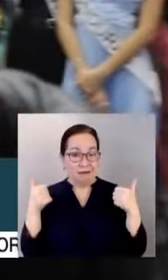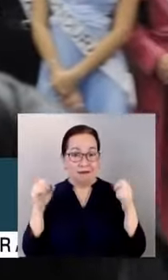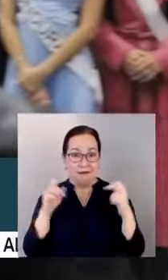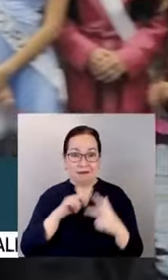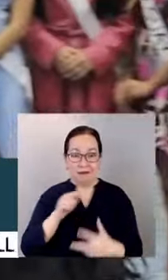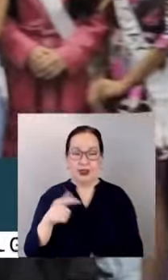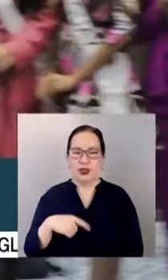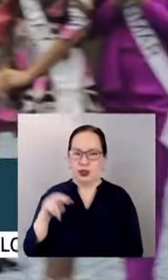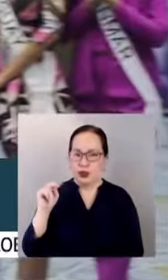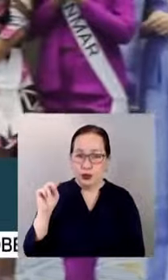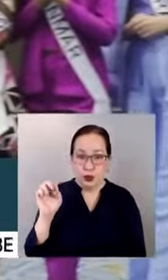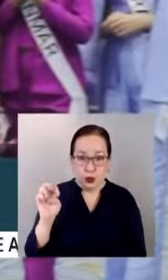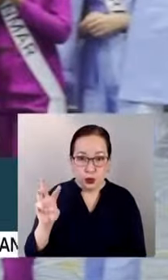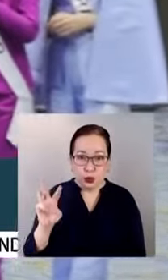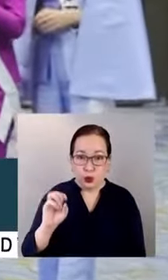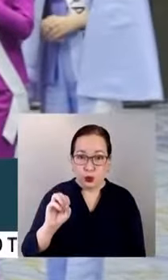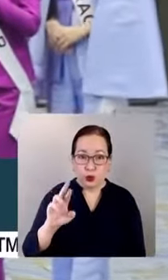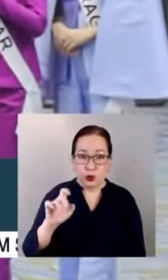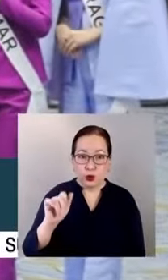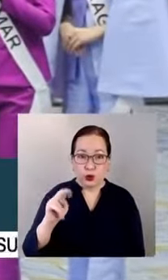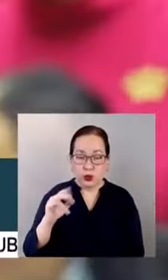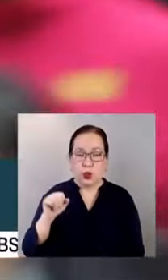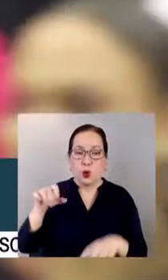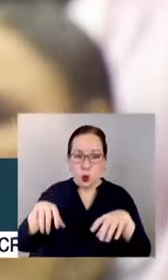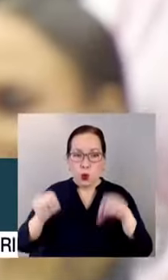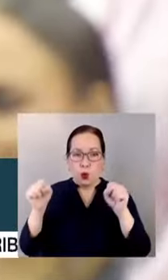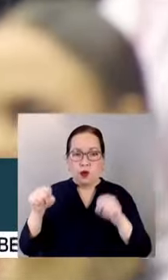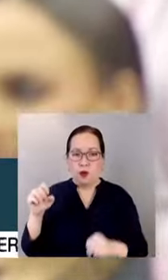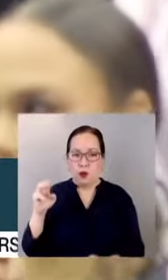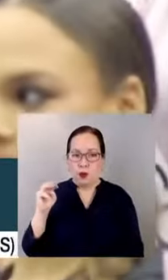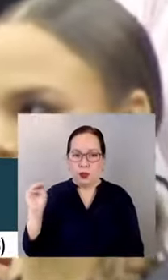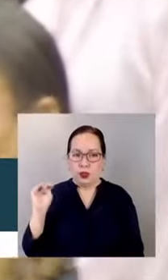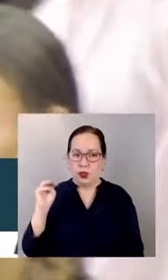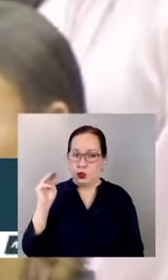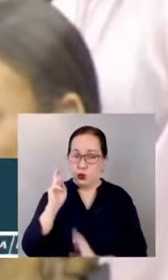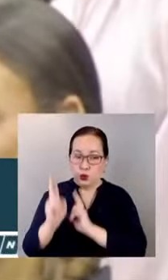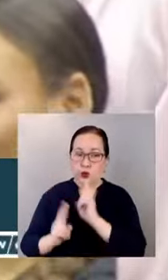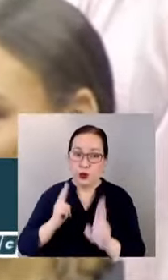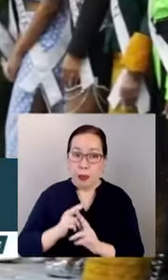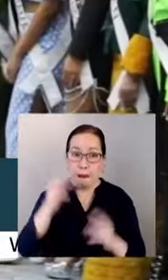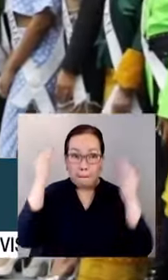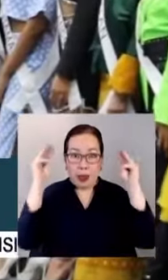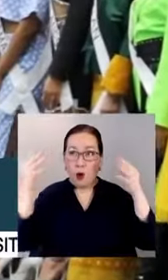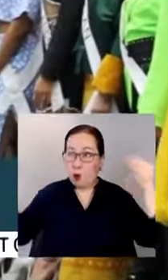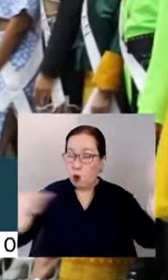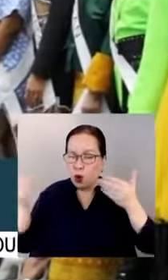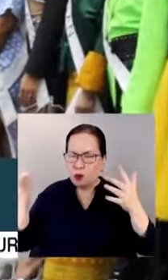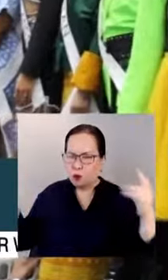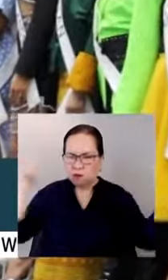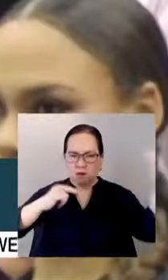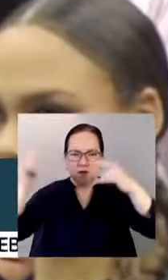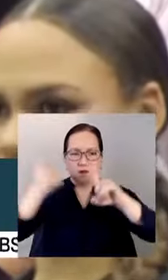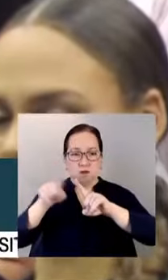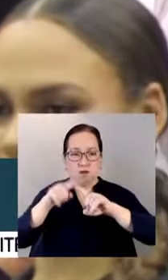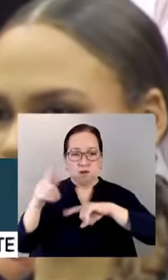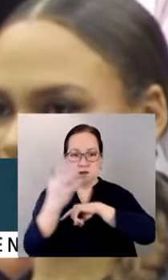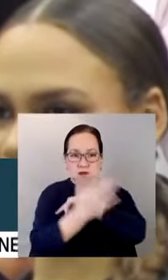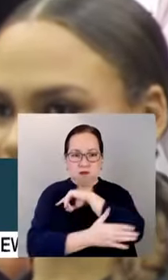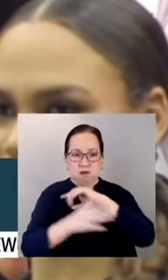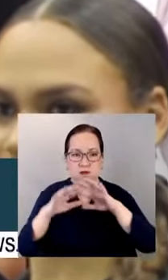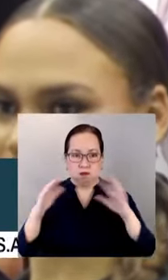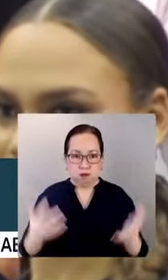is a proud host for Miss Universe, and the NOLA mayor officially welcomed the candidates from all over the world. As the